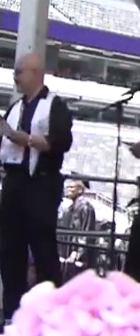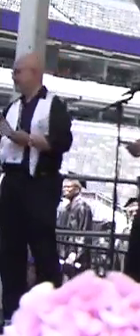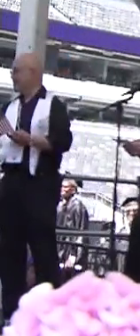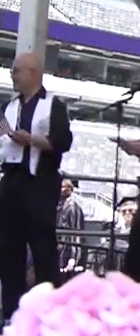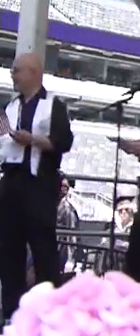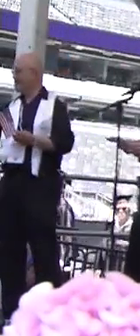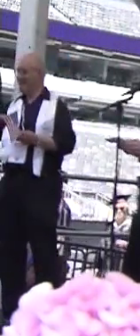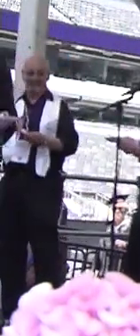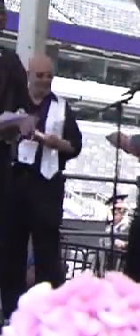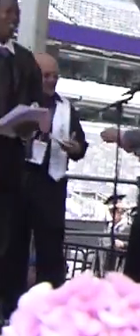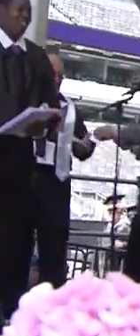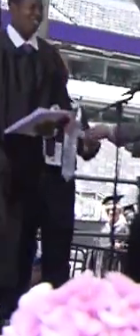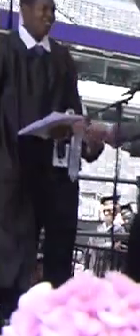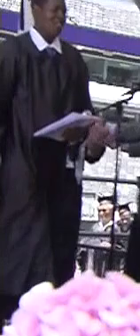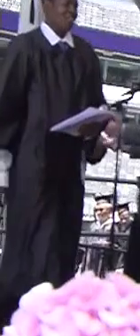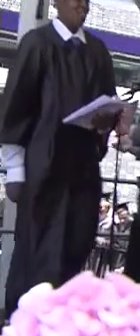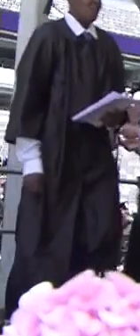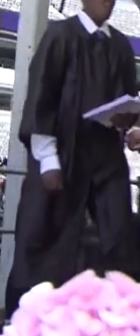Jason Sims.